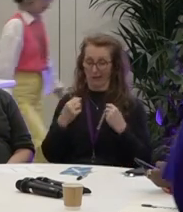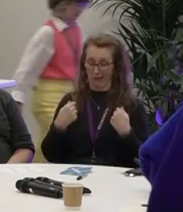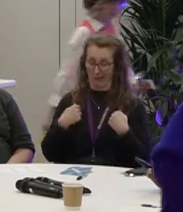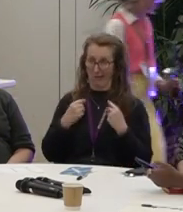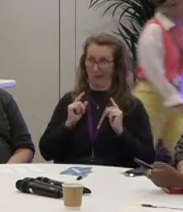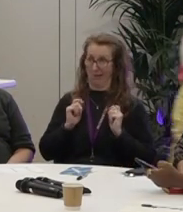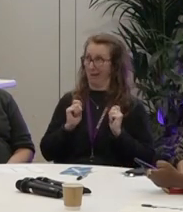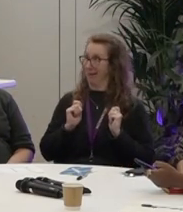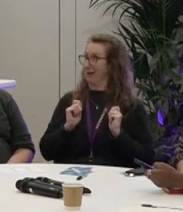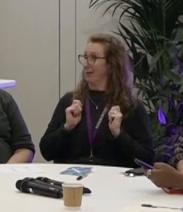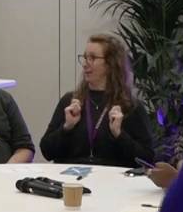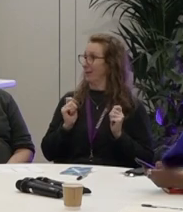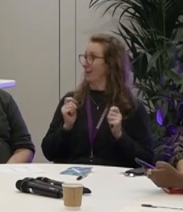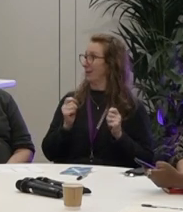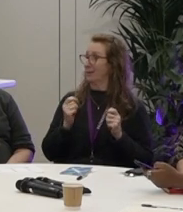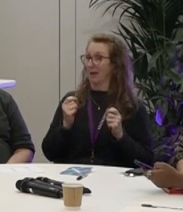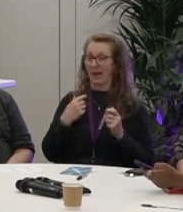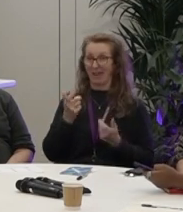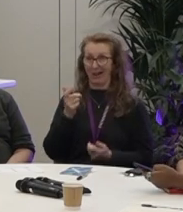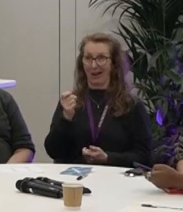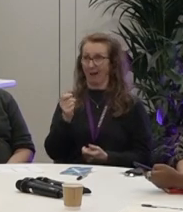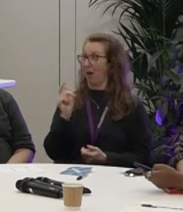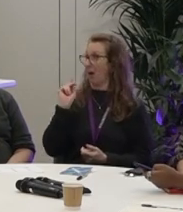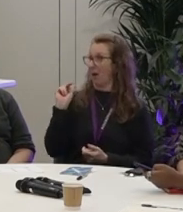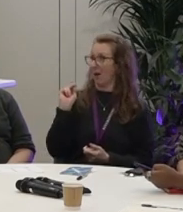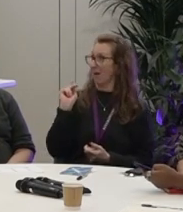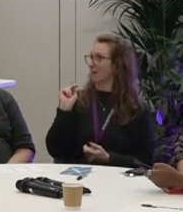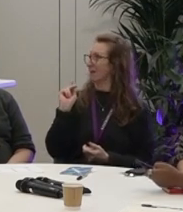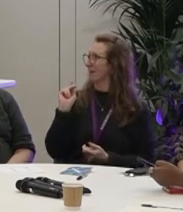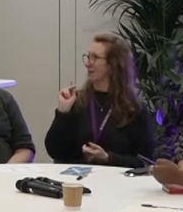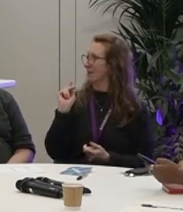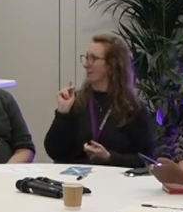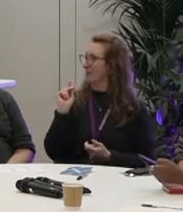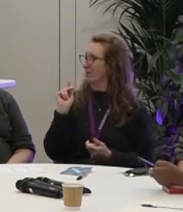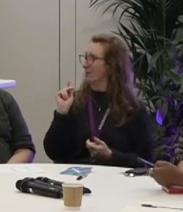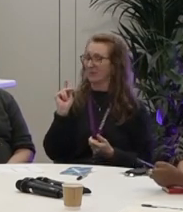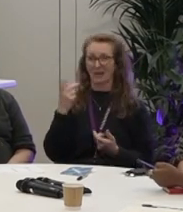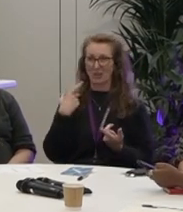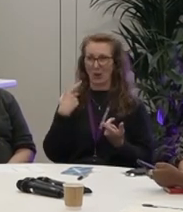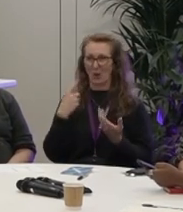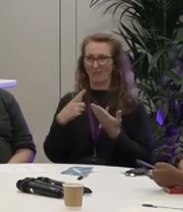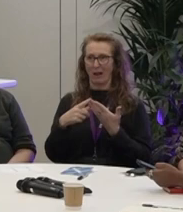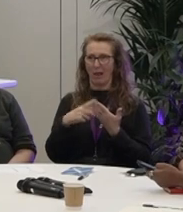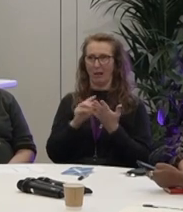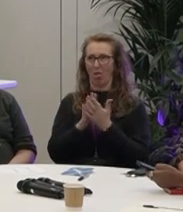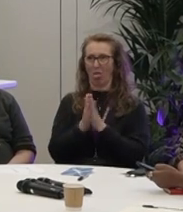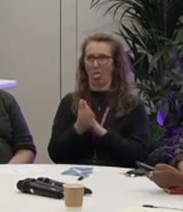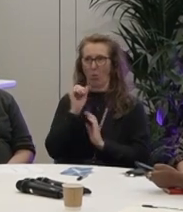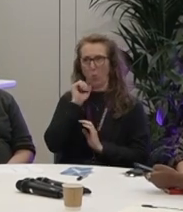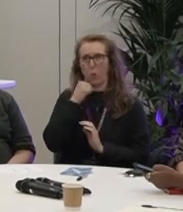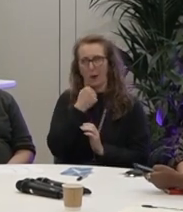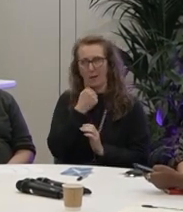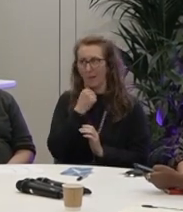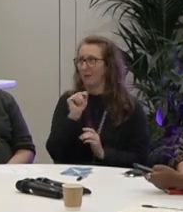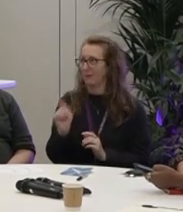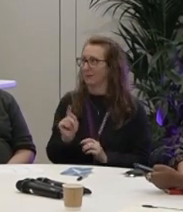have my notes here, and I have the clicker here. So this is a recipe for disaster, but I'm trying to not go